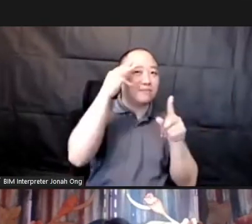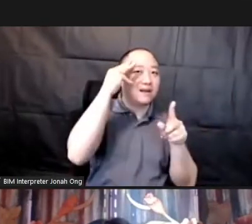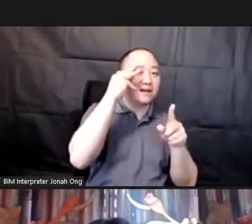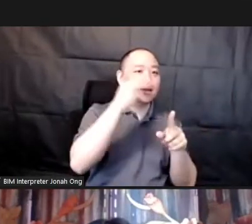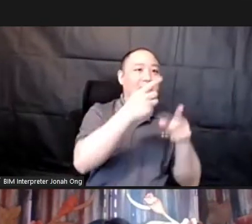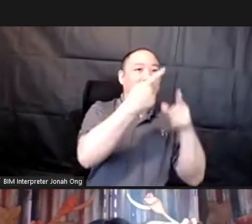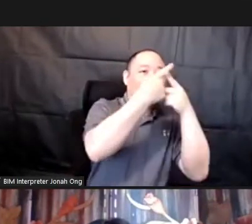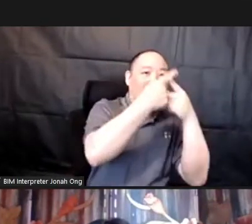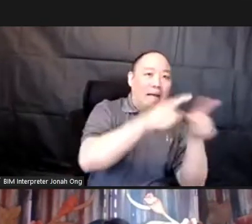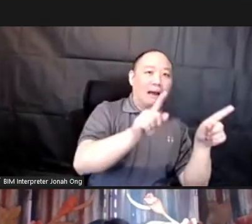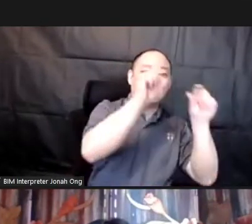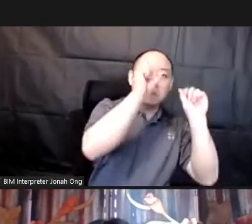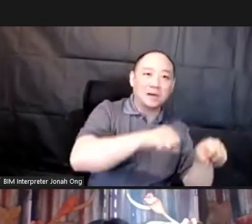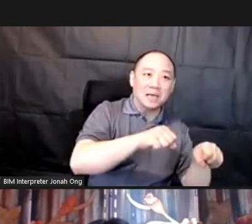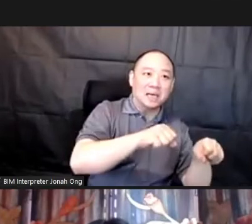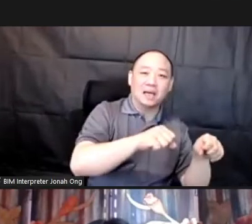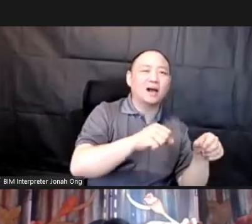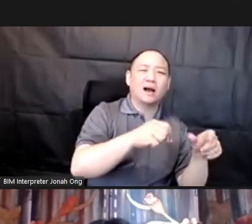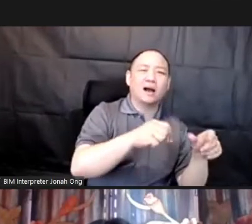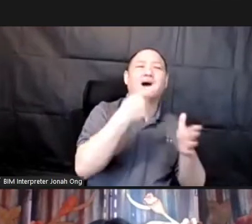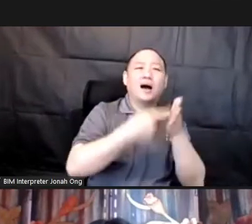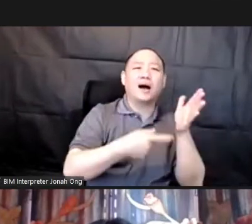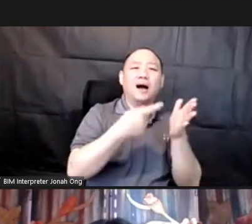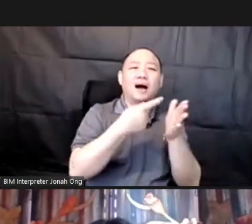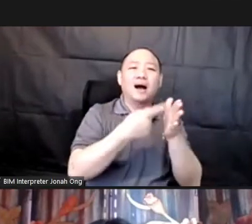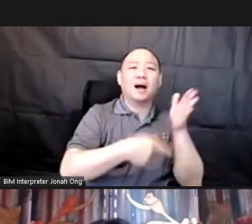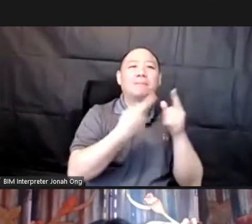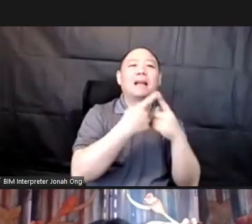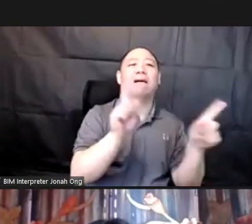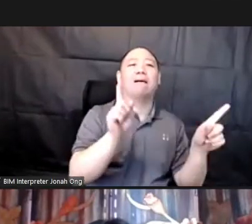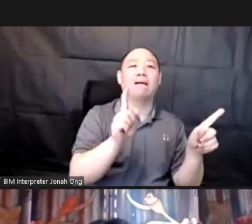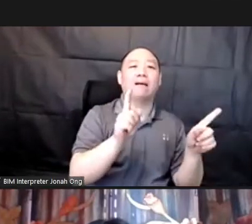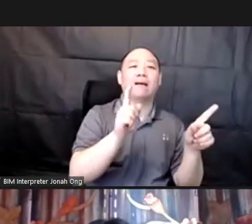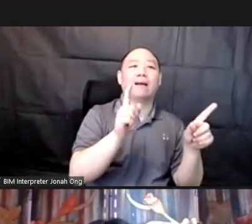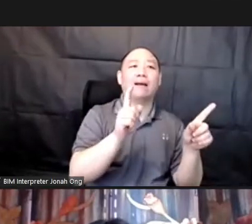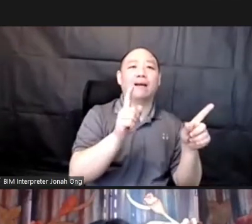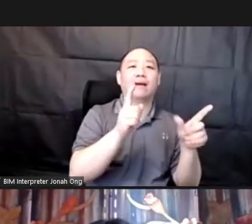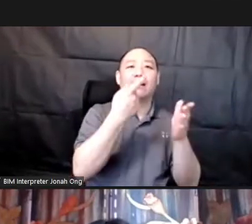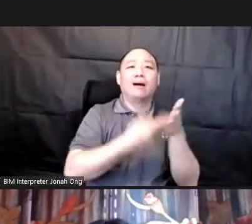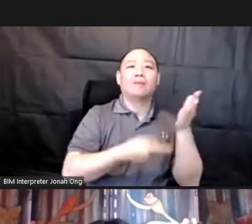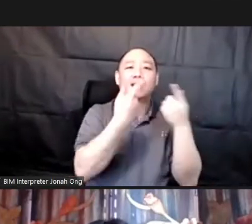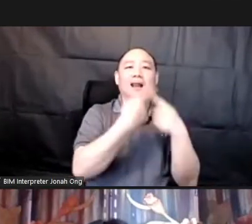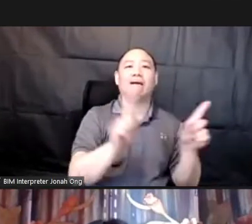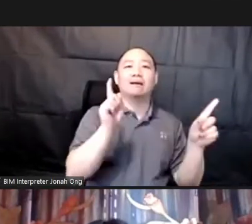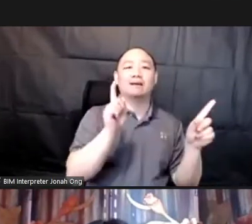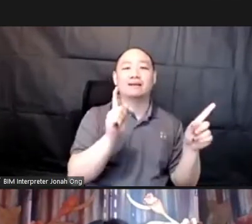we are apa ya lainnya? The question will be that what's the difference? Because